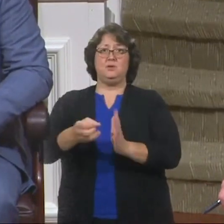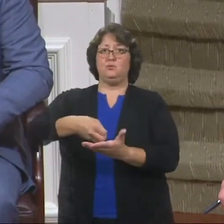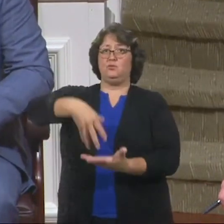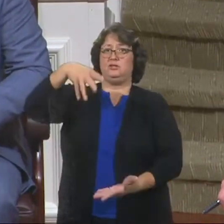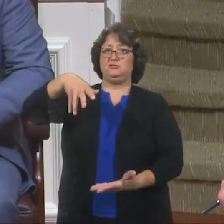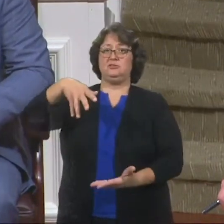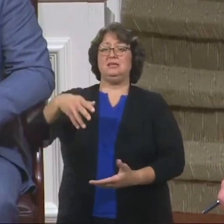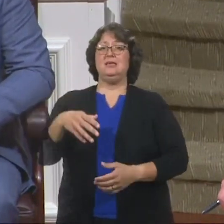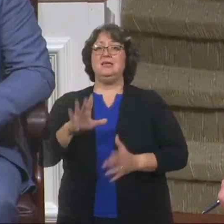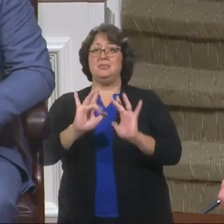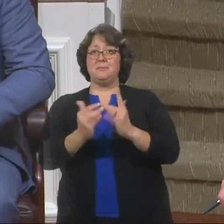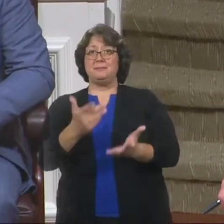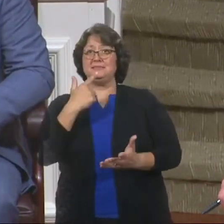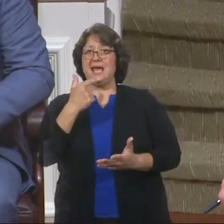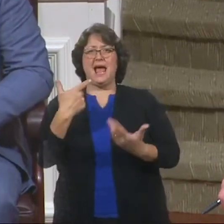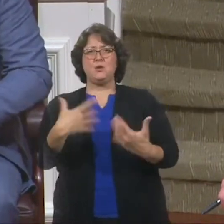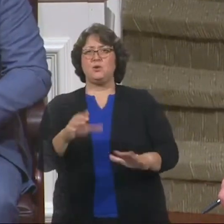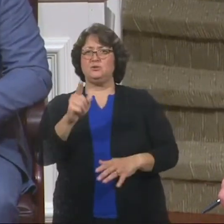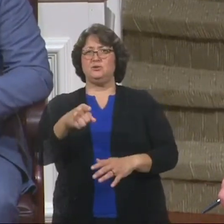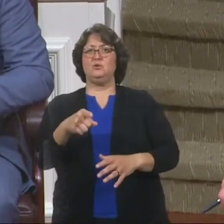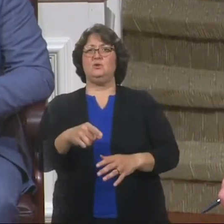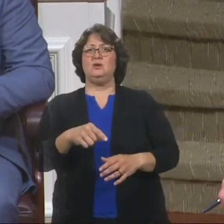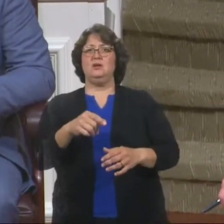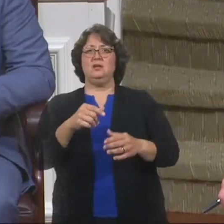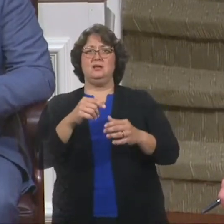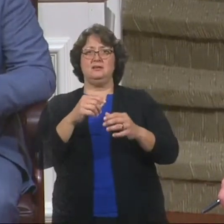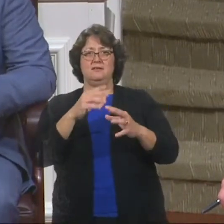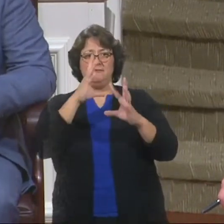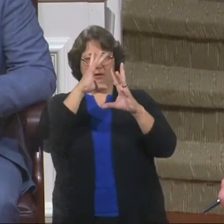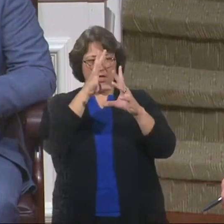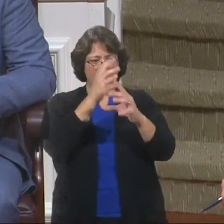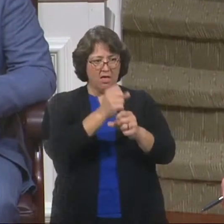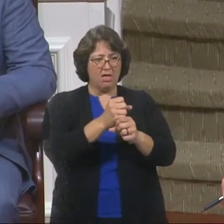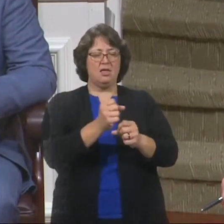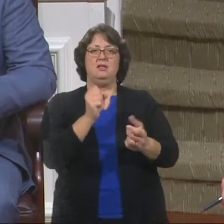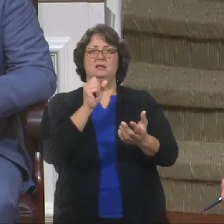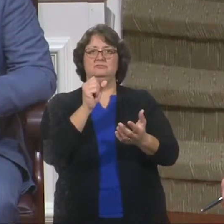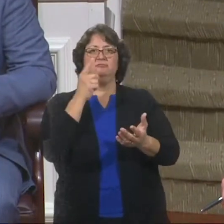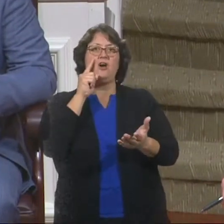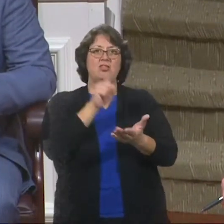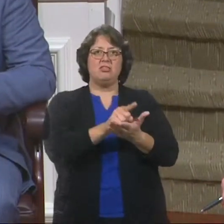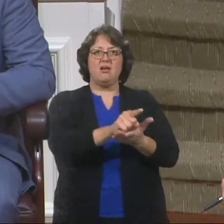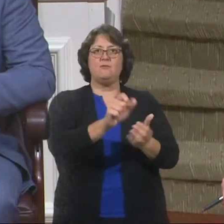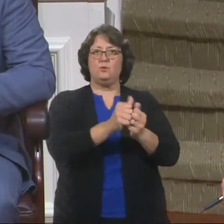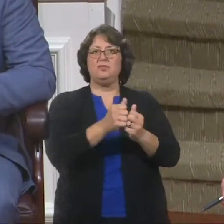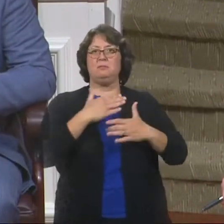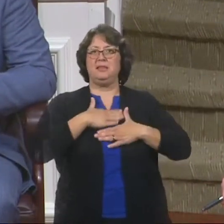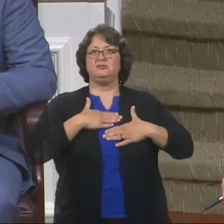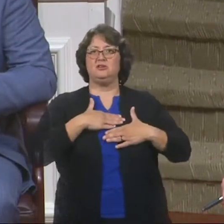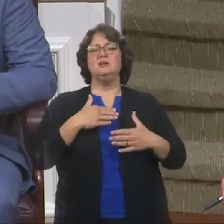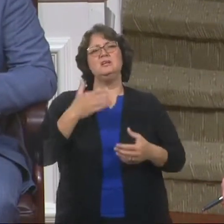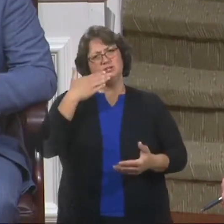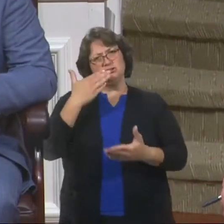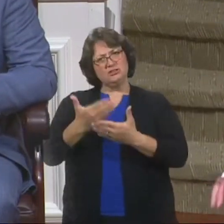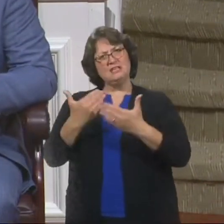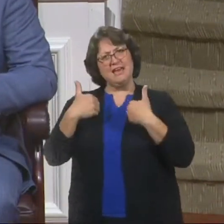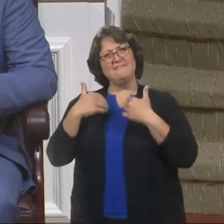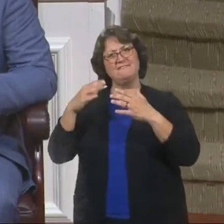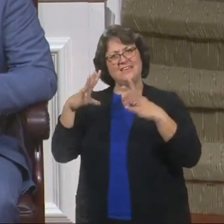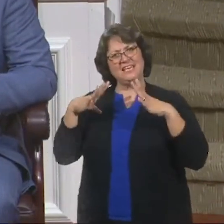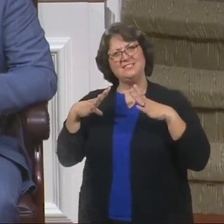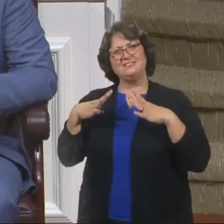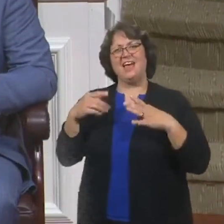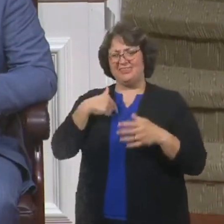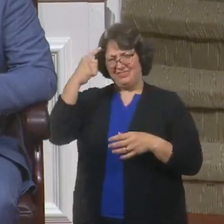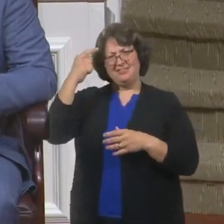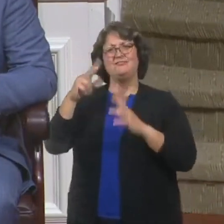I don't want you to fall in love with pleasure. Now, it's good to have a vacation. I think it's very good to have a vacation.